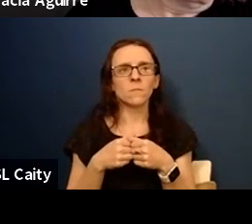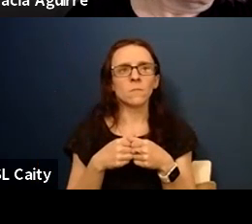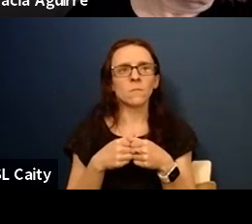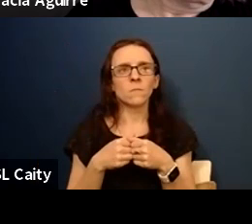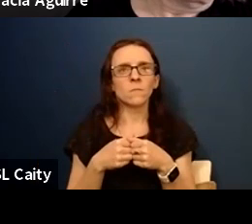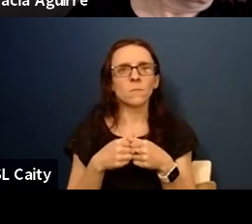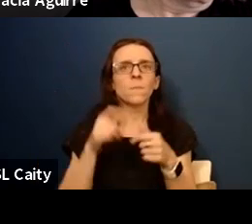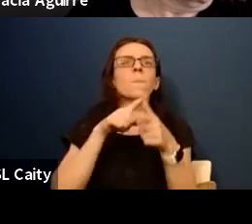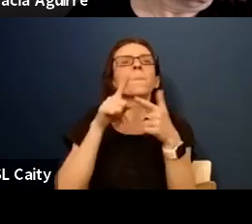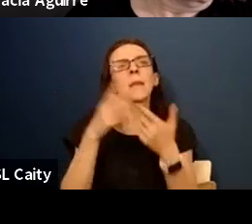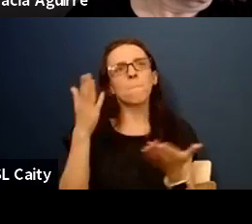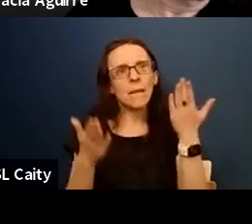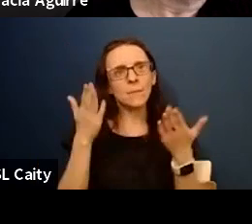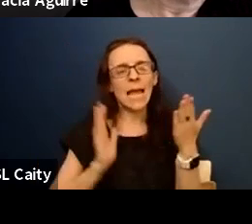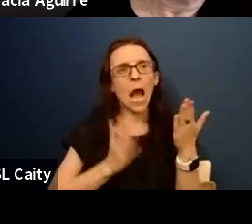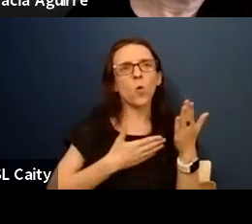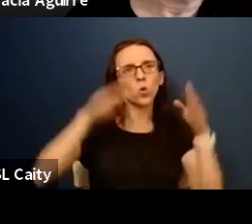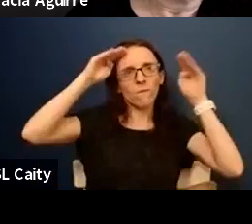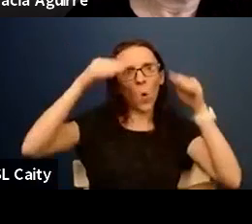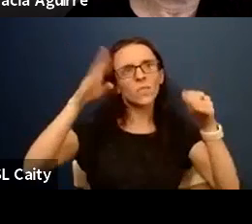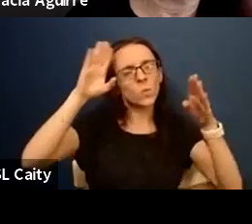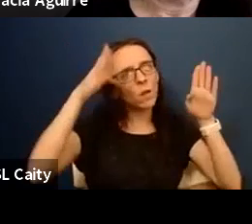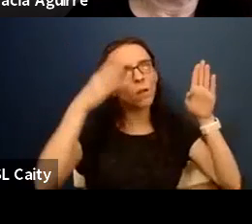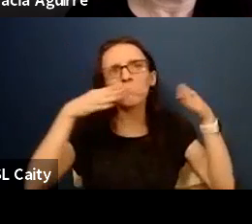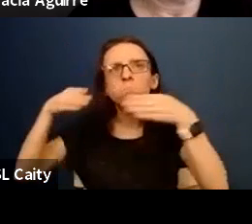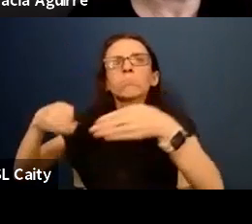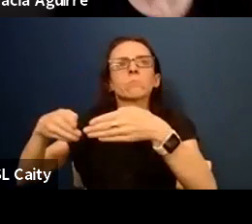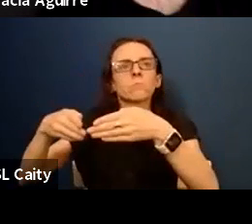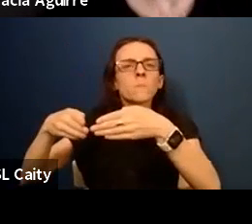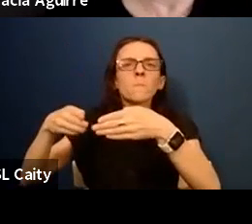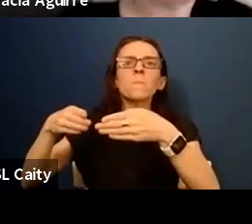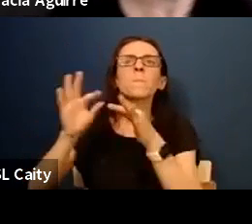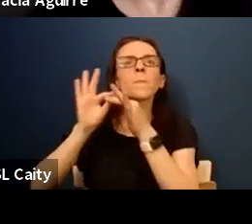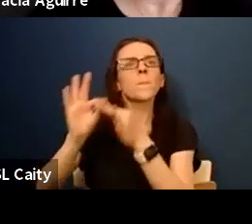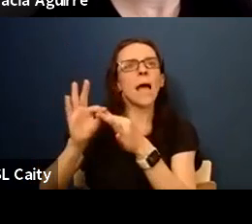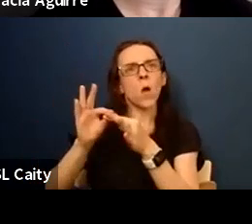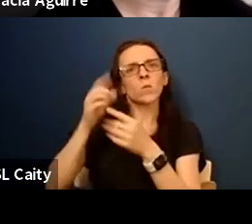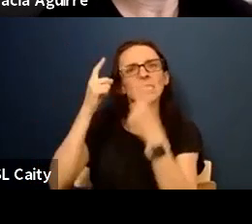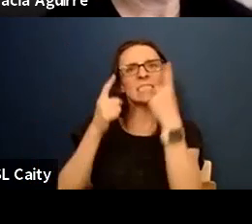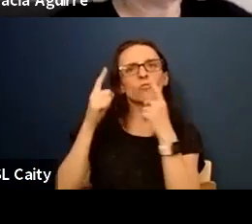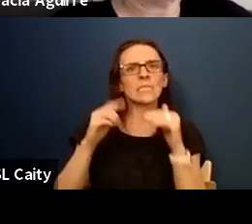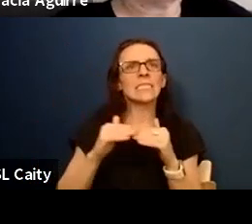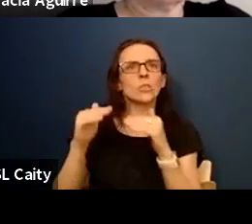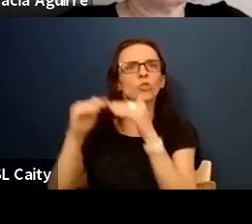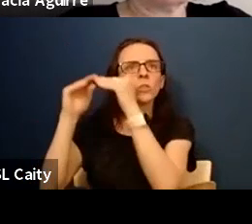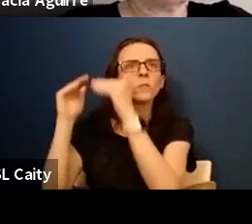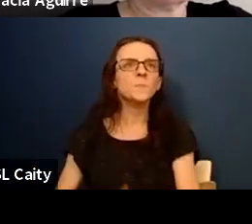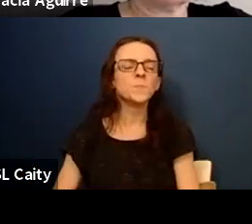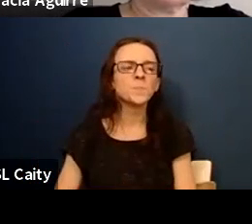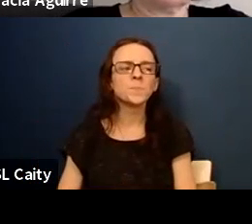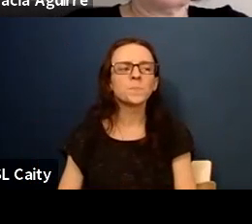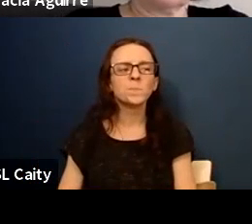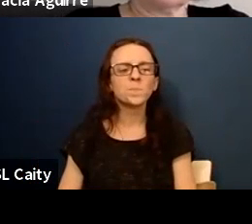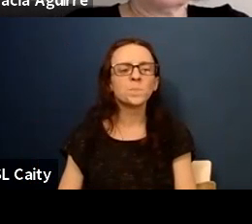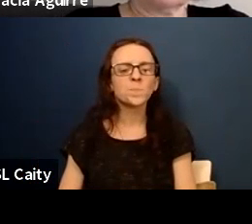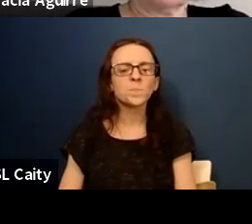perhaps our focus will shift more toward definitively looking at the tiers as an option. If there is